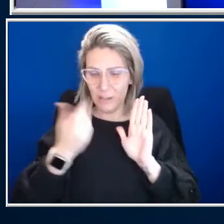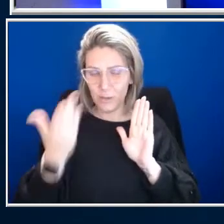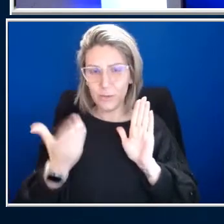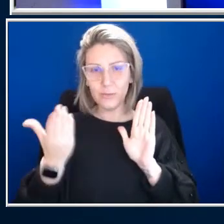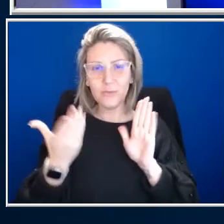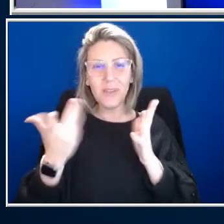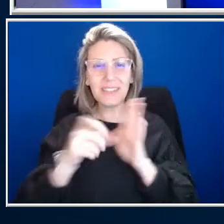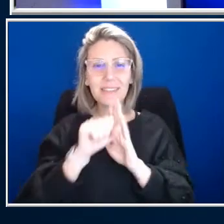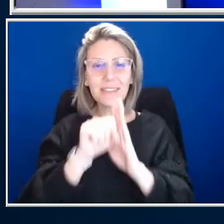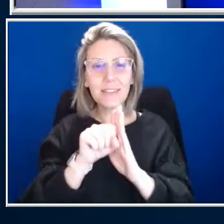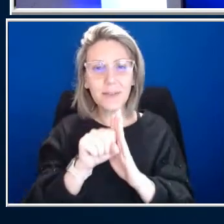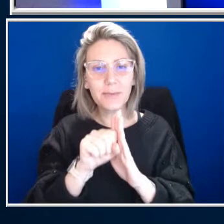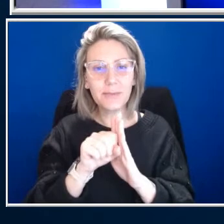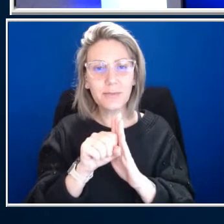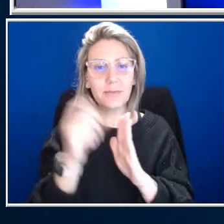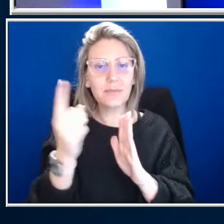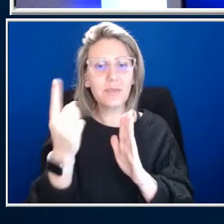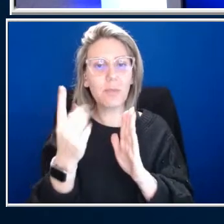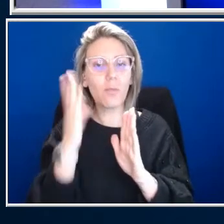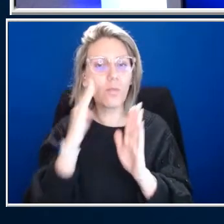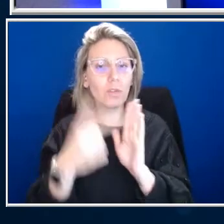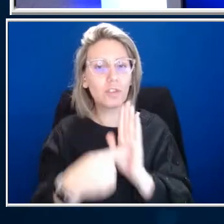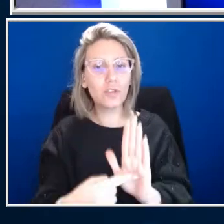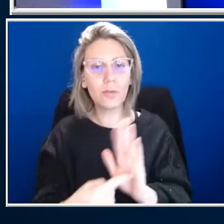symptoms somebody would present.